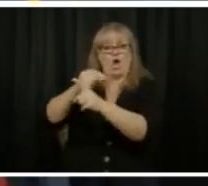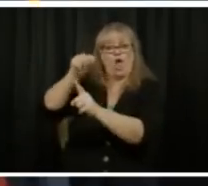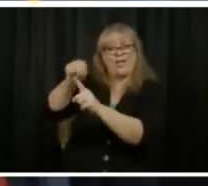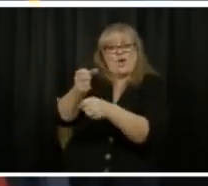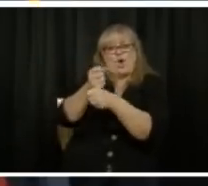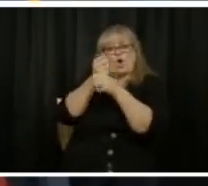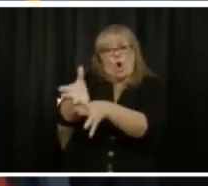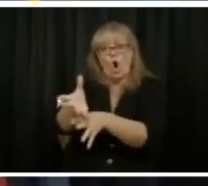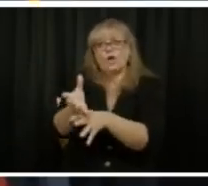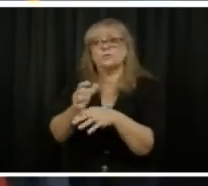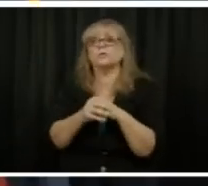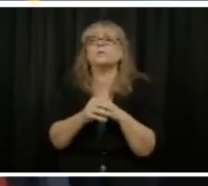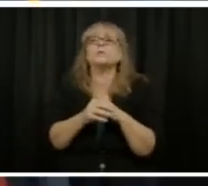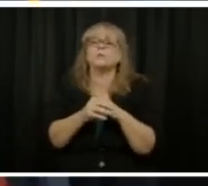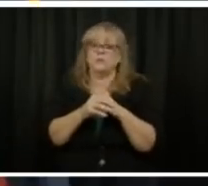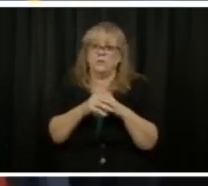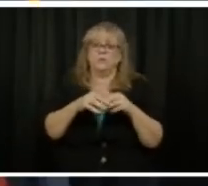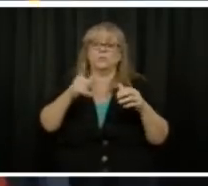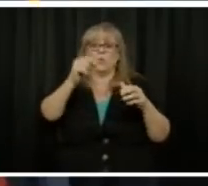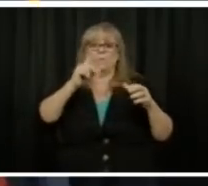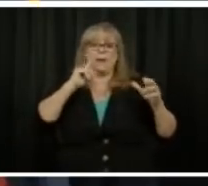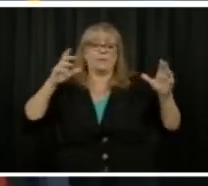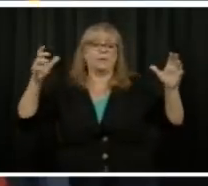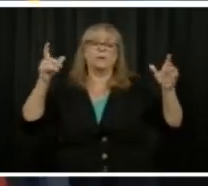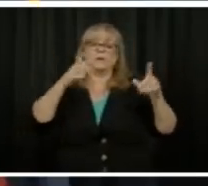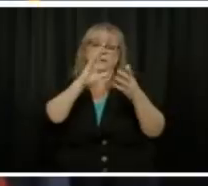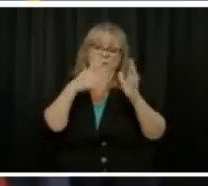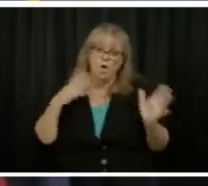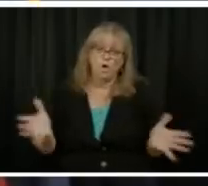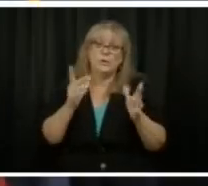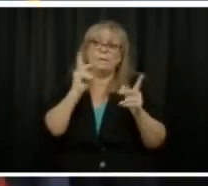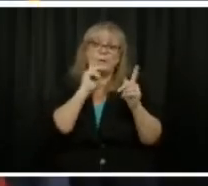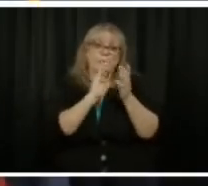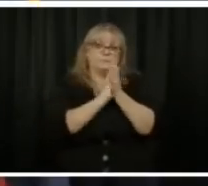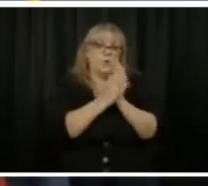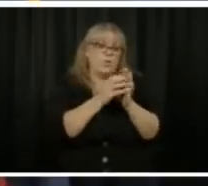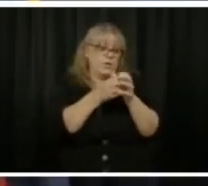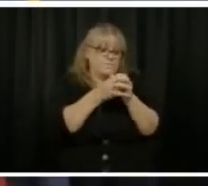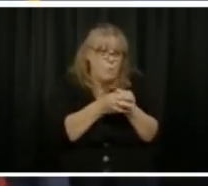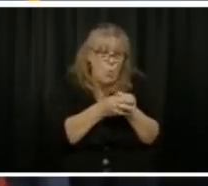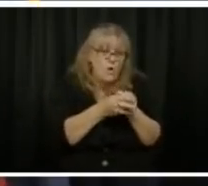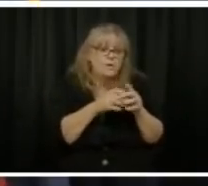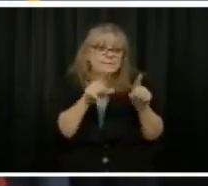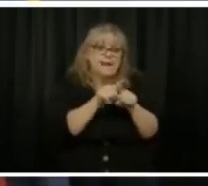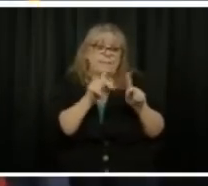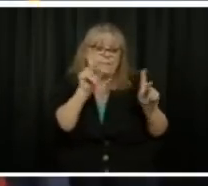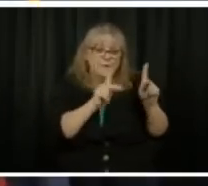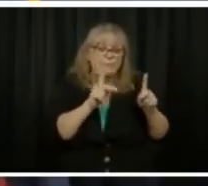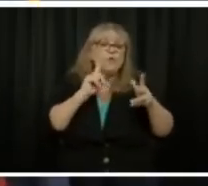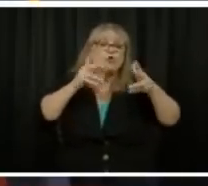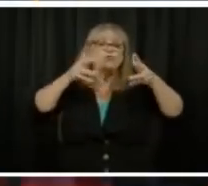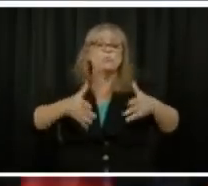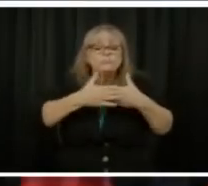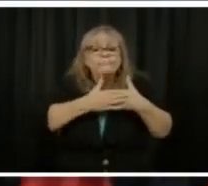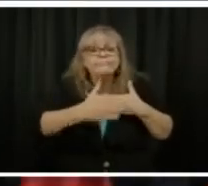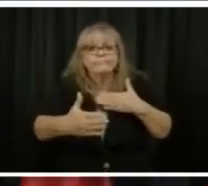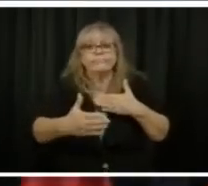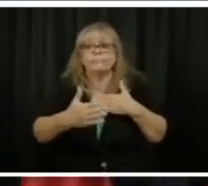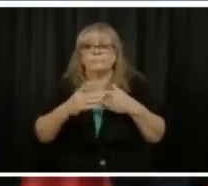small groups and not large groups for the duration of summer and fall as the state addresses the pandemic.